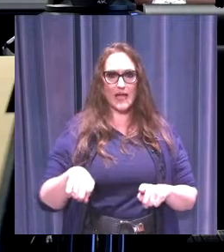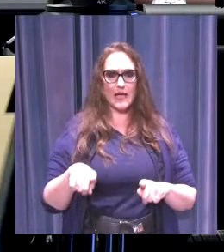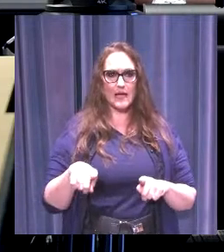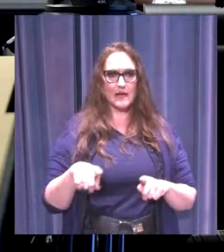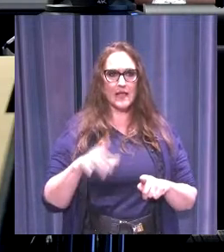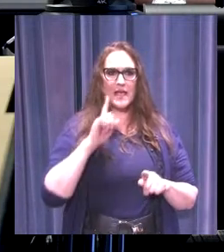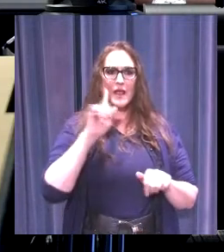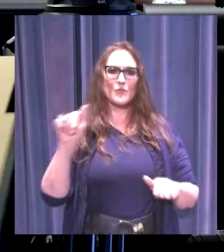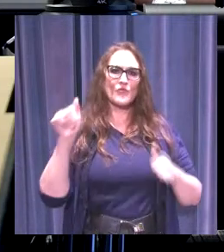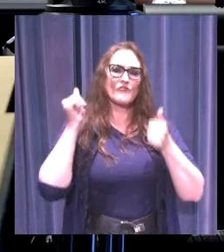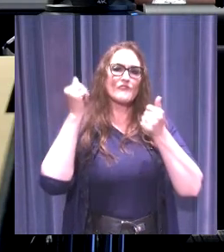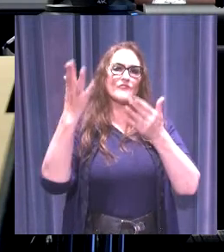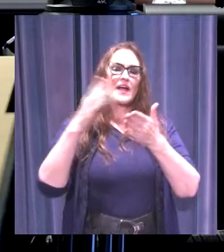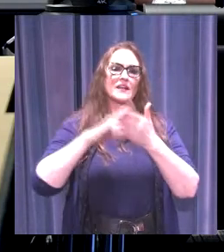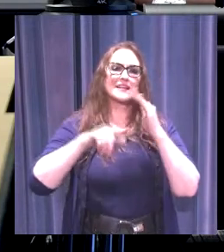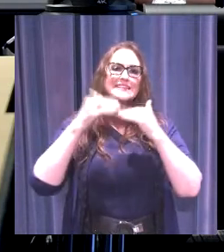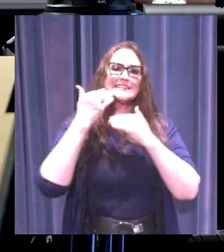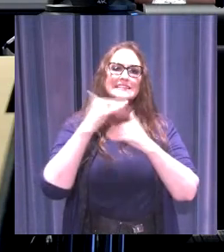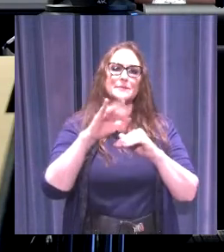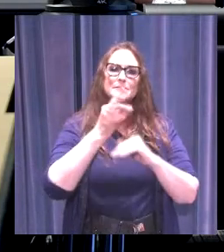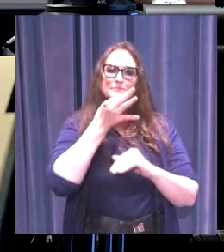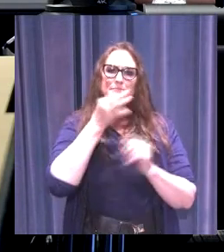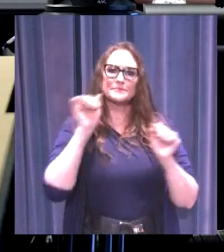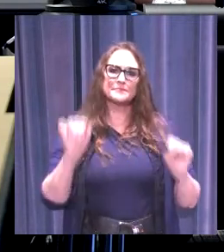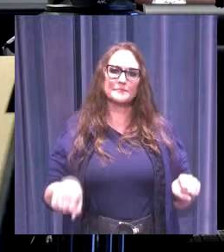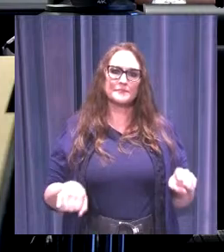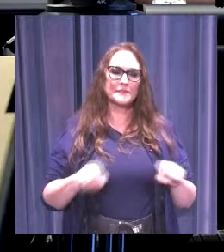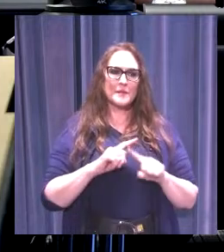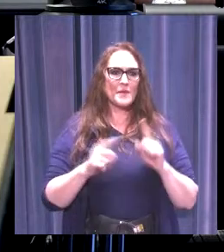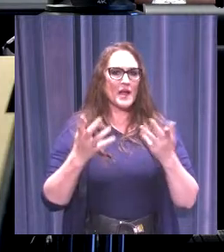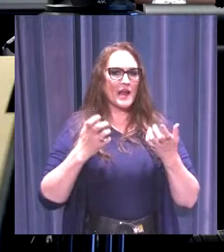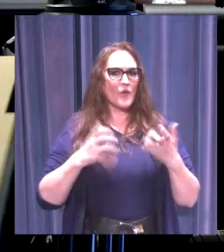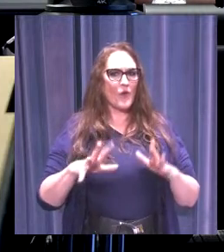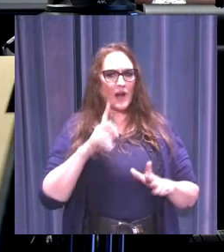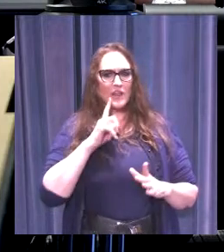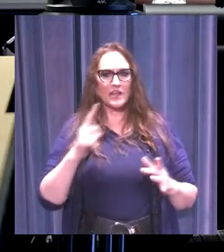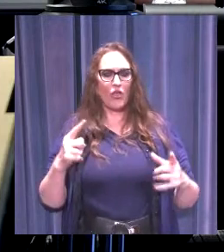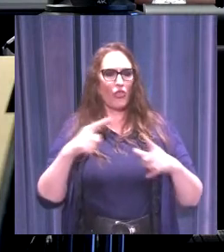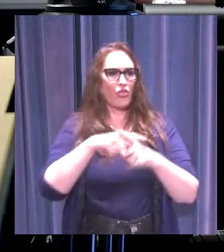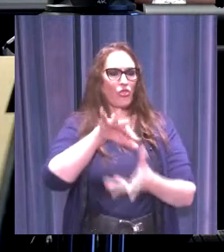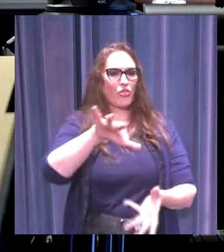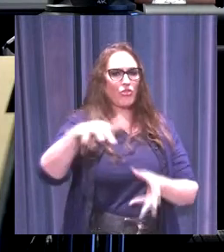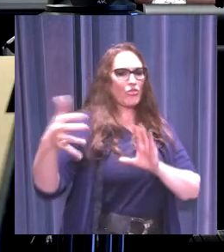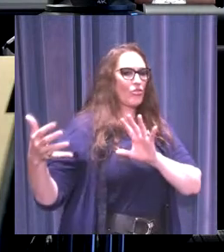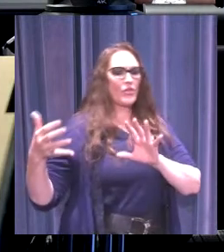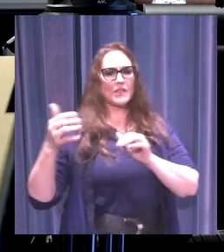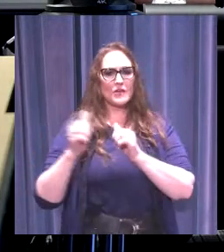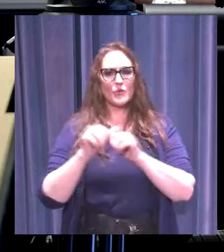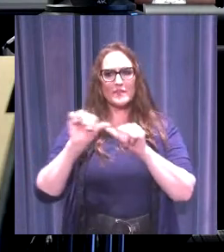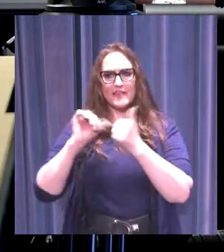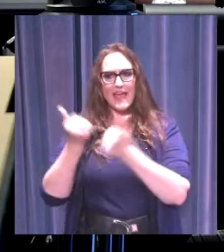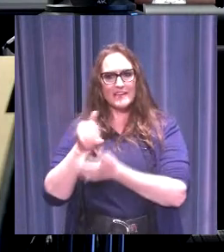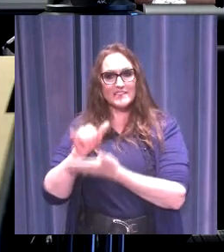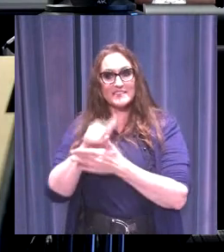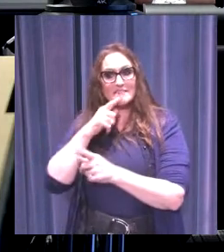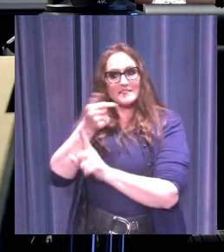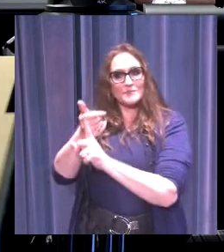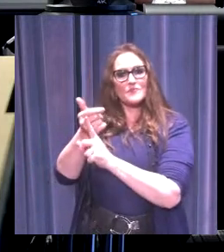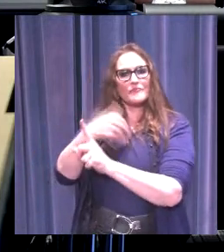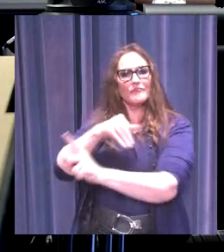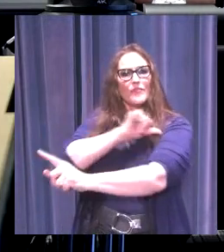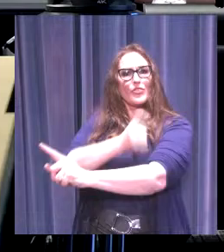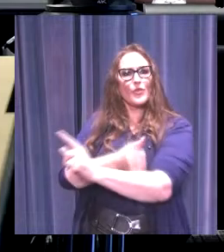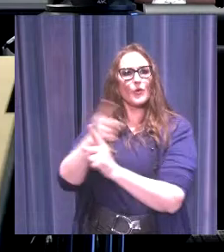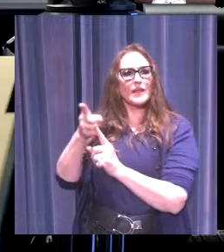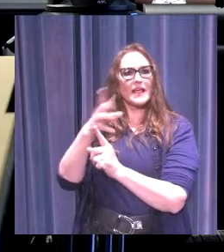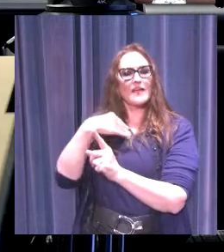and provide what limited expertise we can, but I don't want to get us crosswise with agencies that do have the authority and